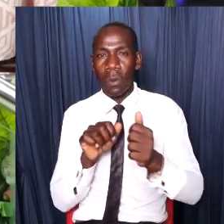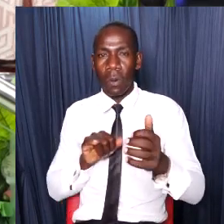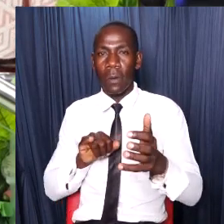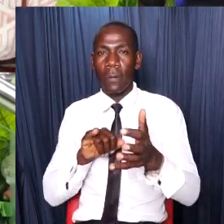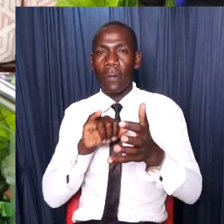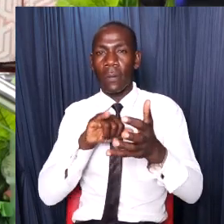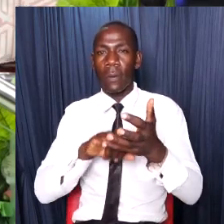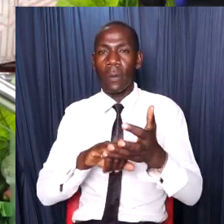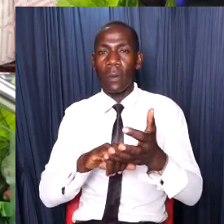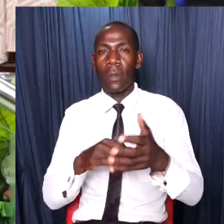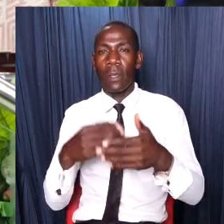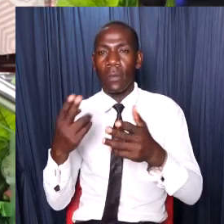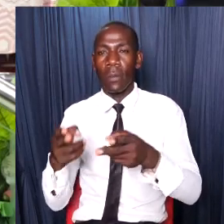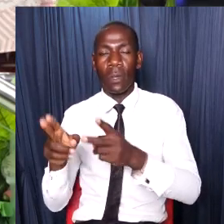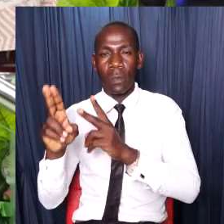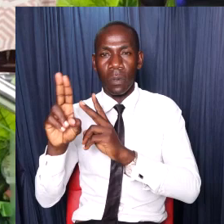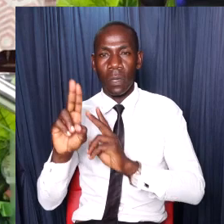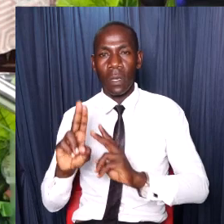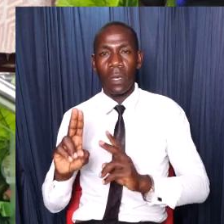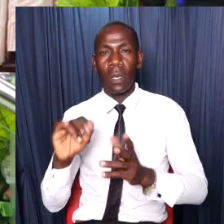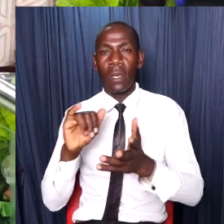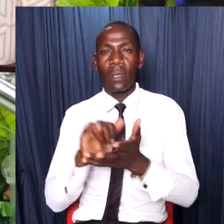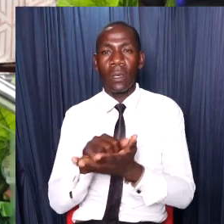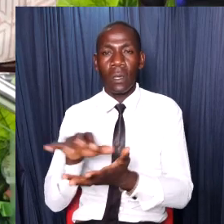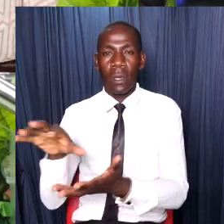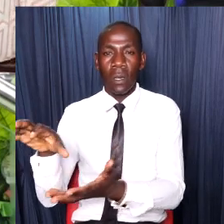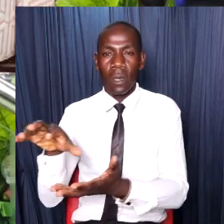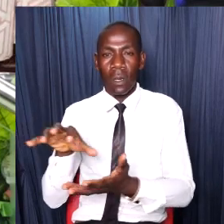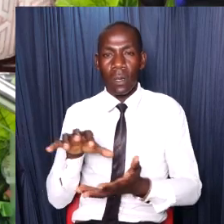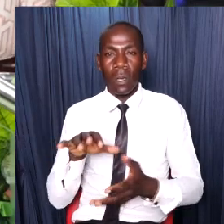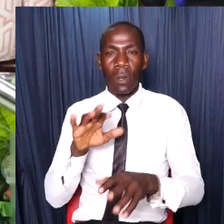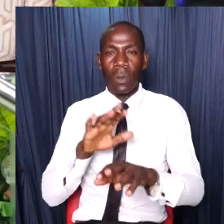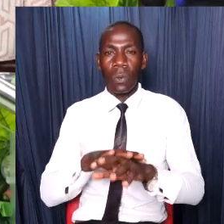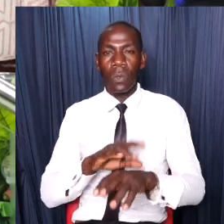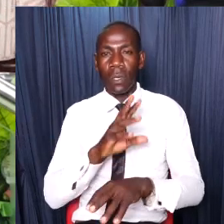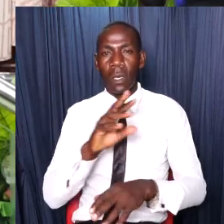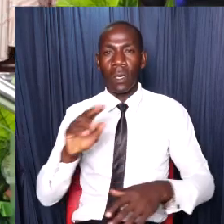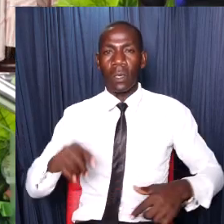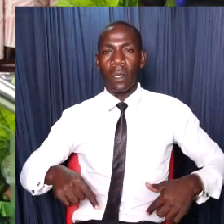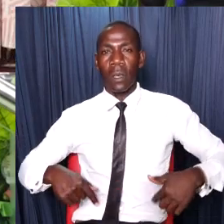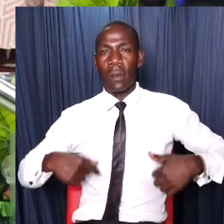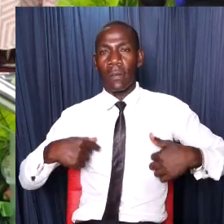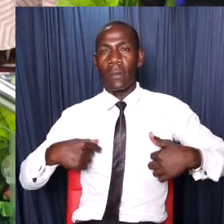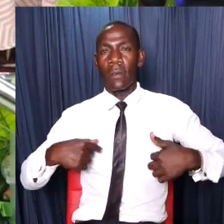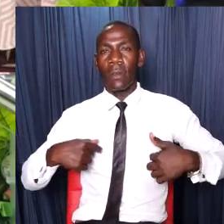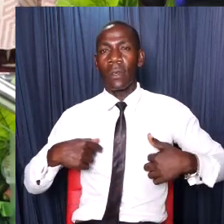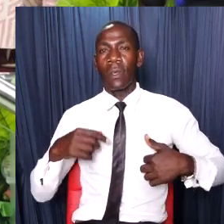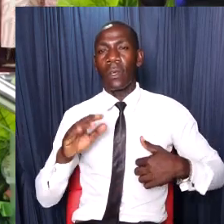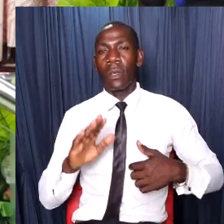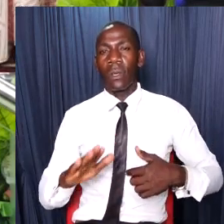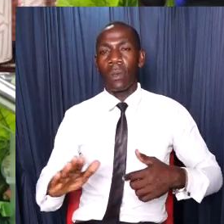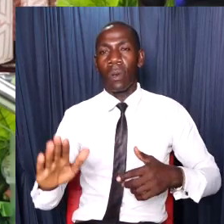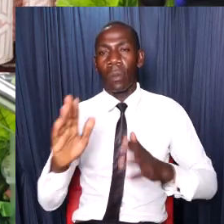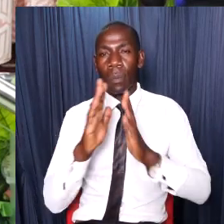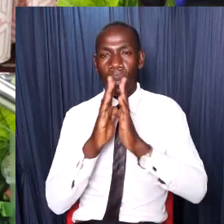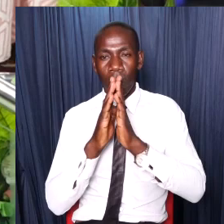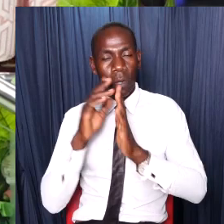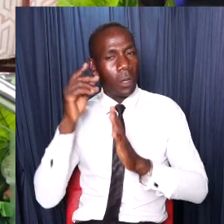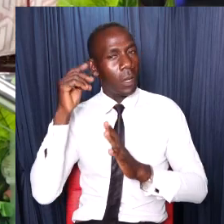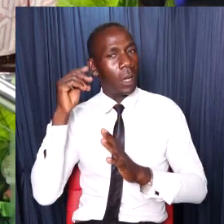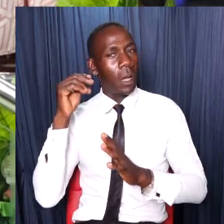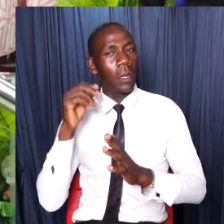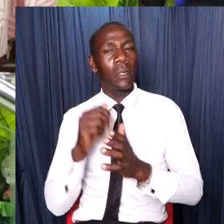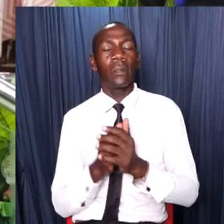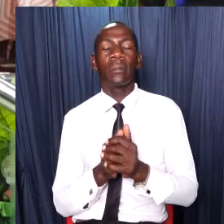stay with your wives and give them respect. And you inherit the good na life. Yatasikiwa. And